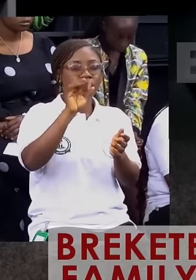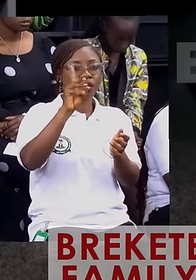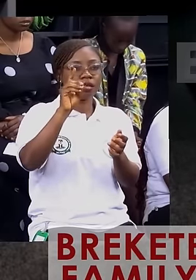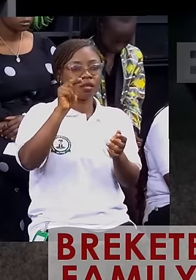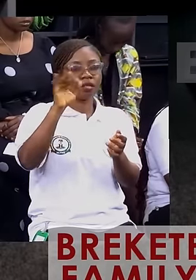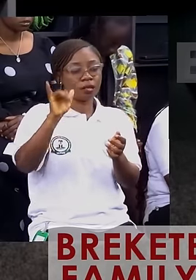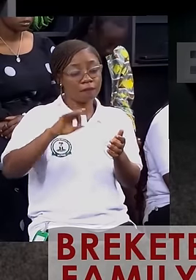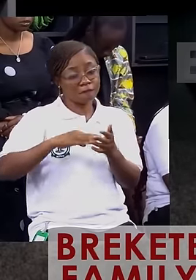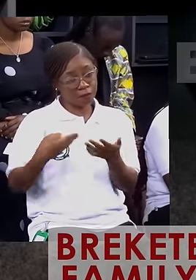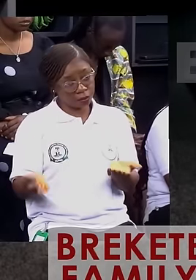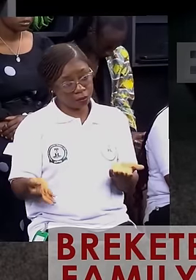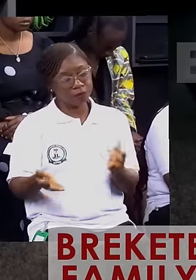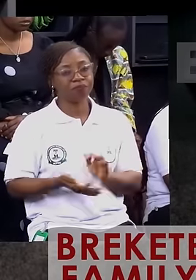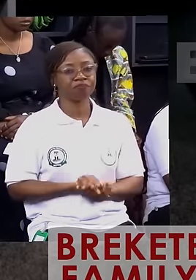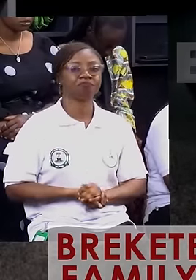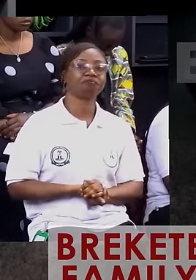Okay, so